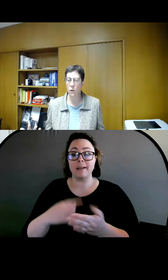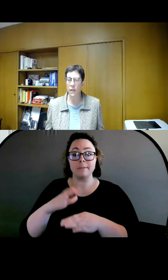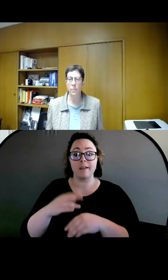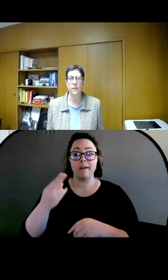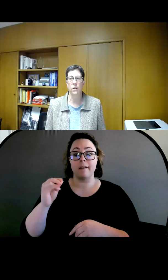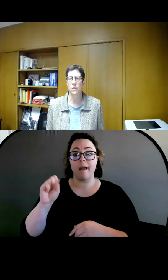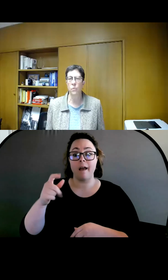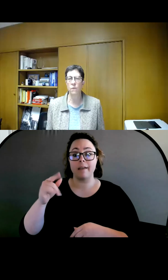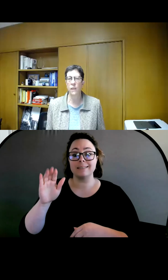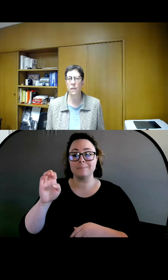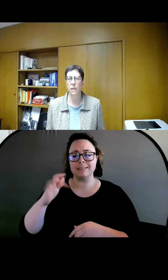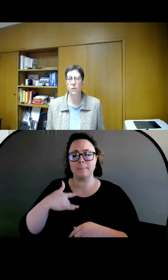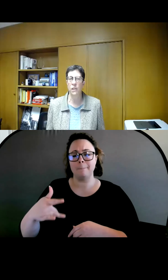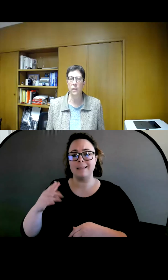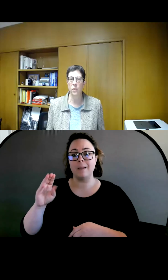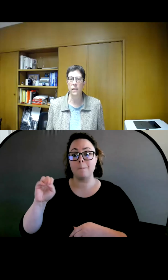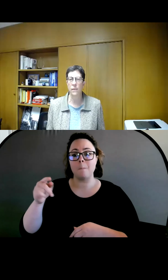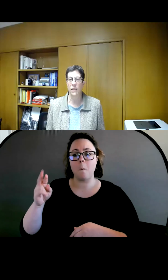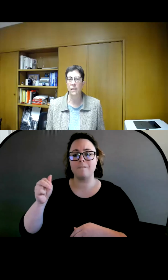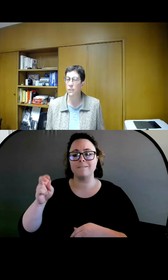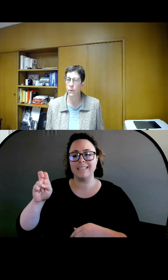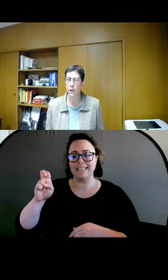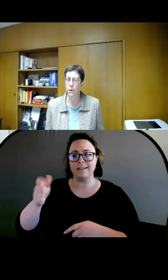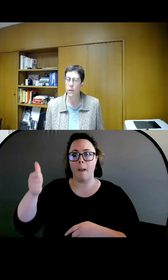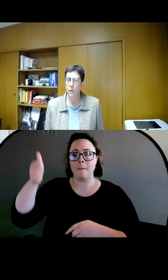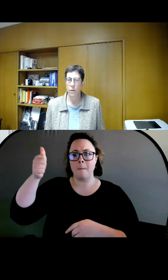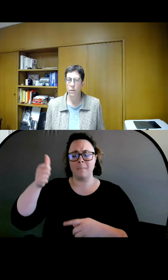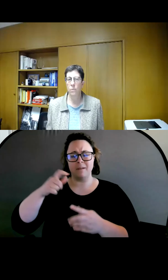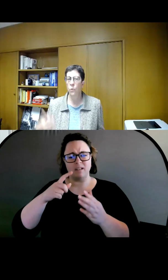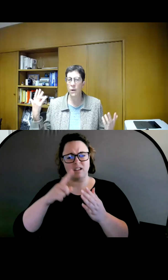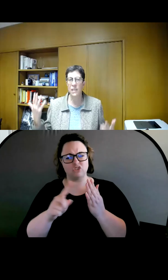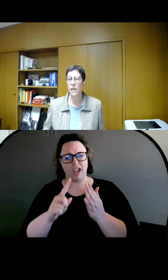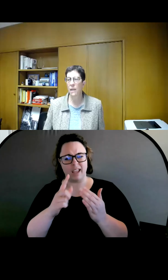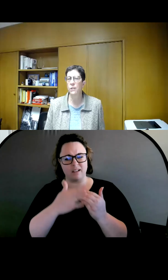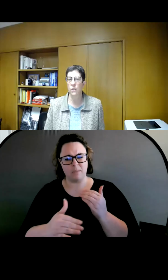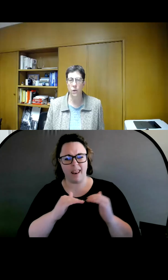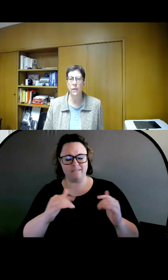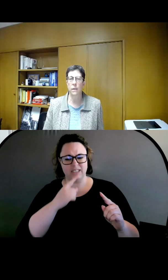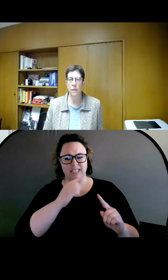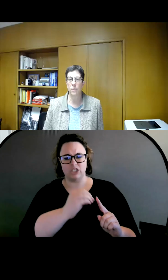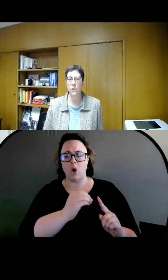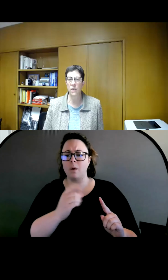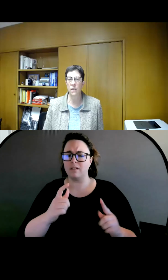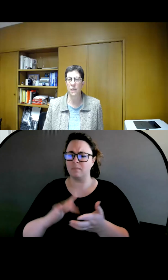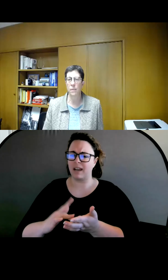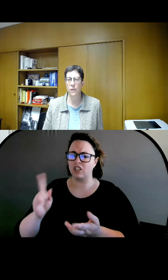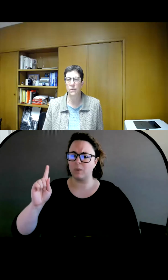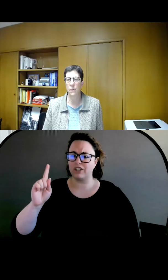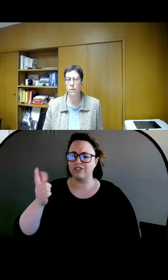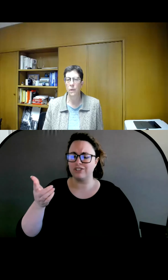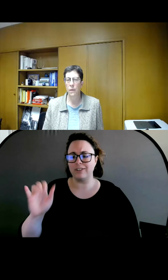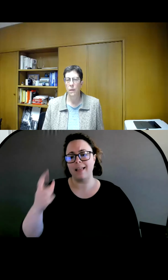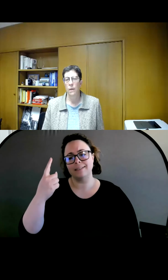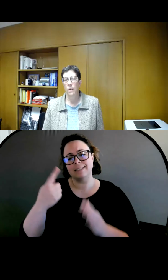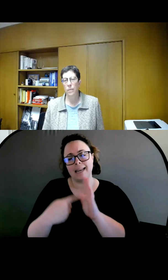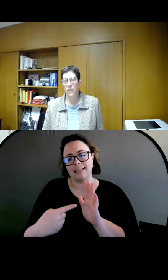keep going up on their dose of morphine and you check their blood level and it's 0. Where's that medication going? Could be an example.